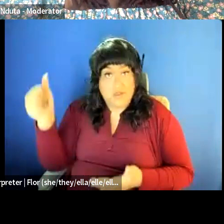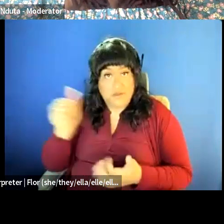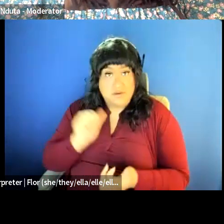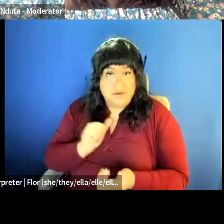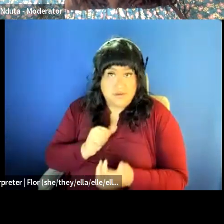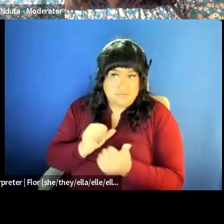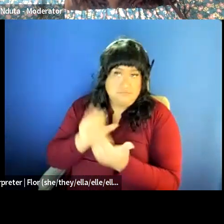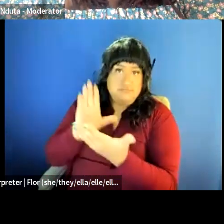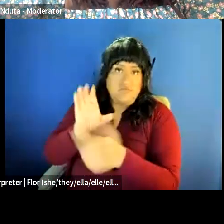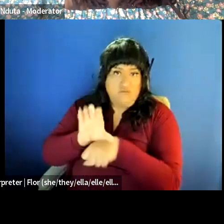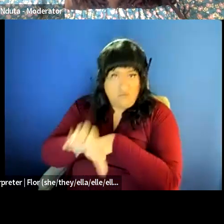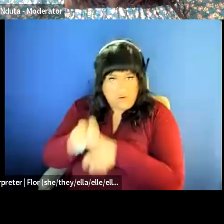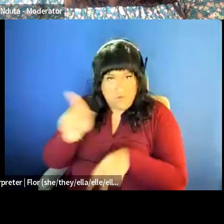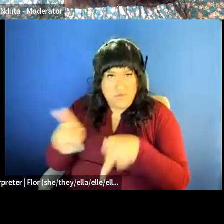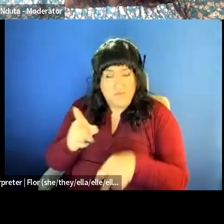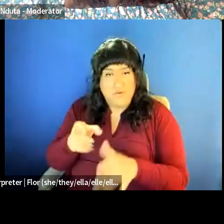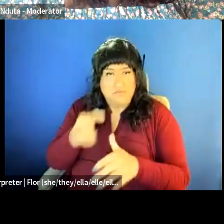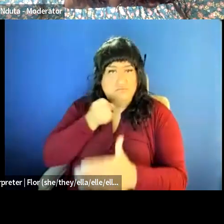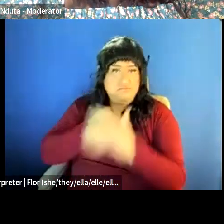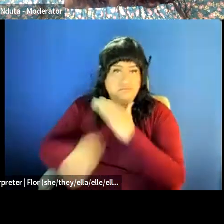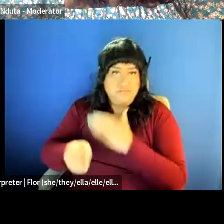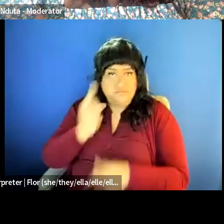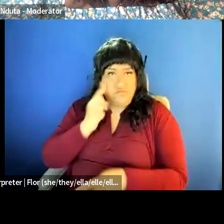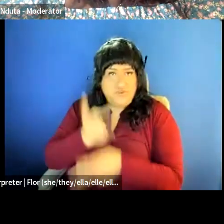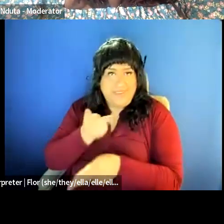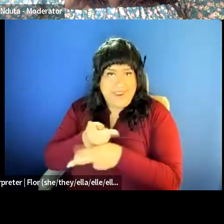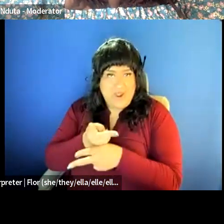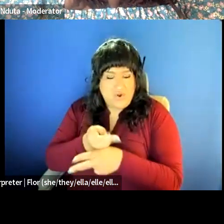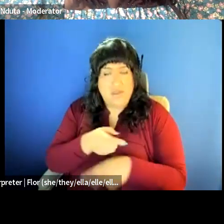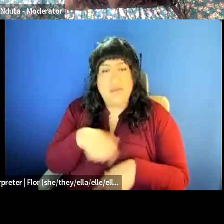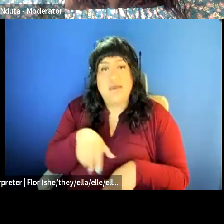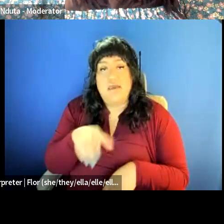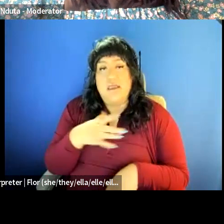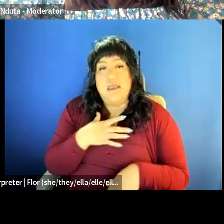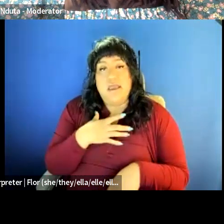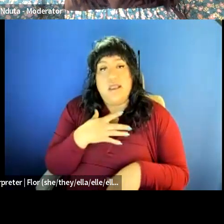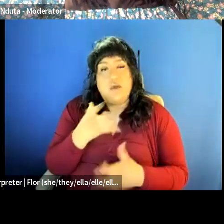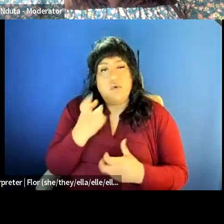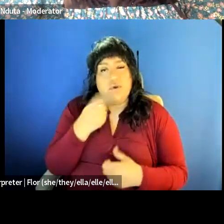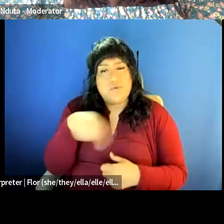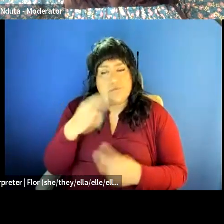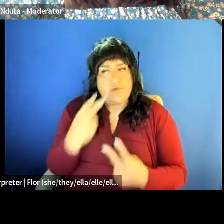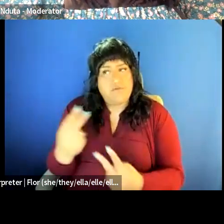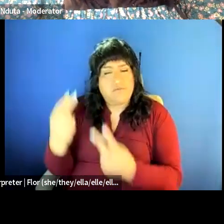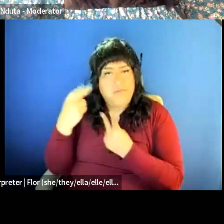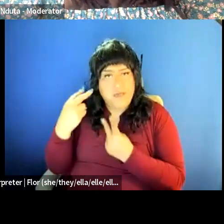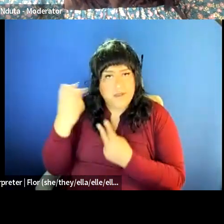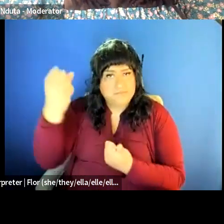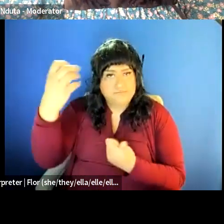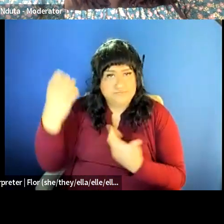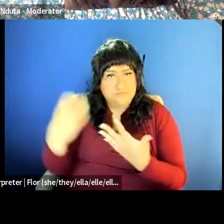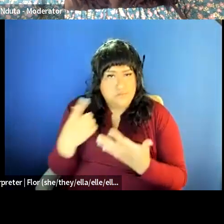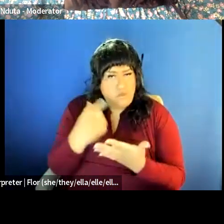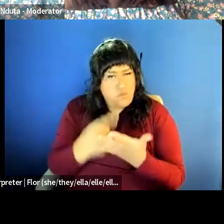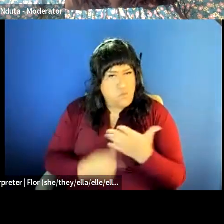to force people into care. And I'd like for you to just reflect back to us, what is the impact